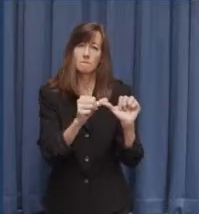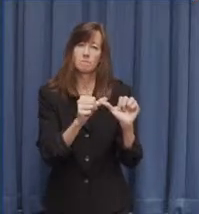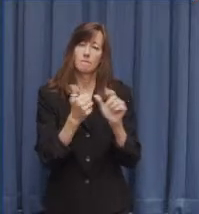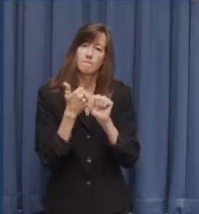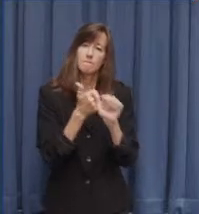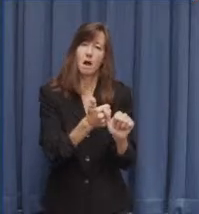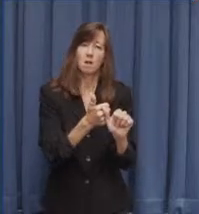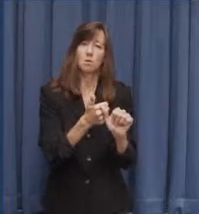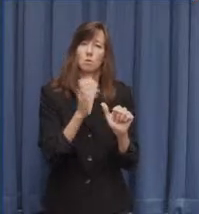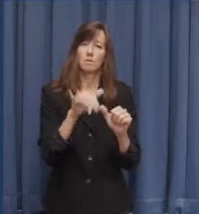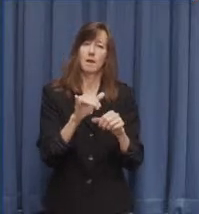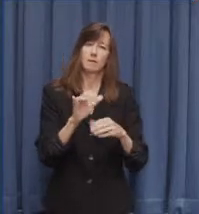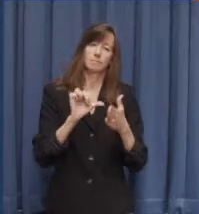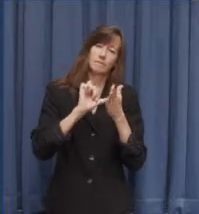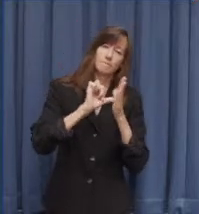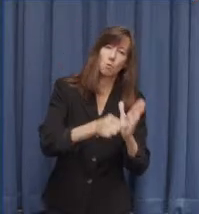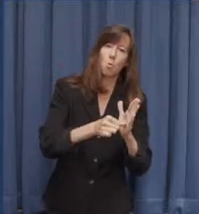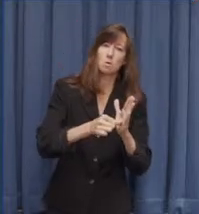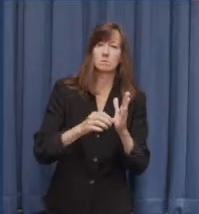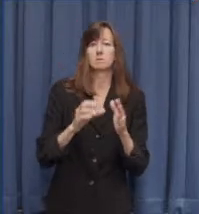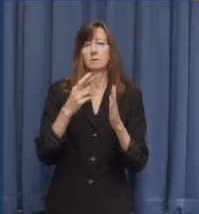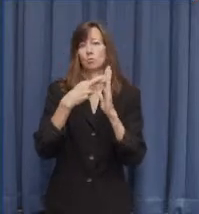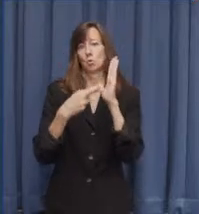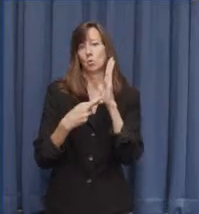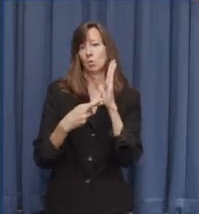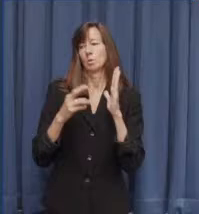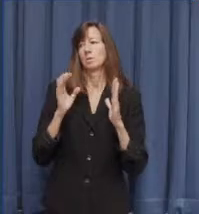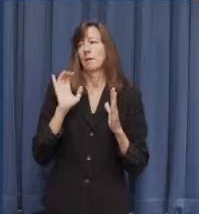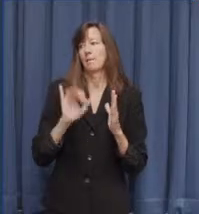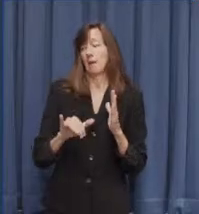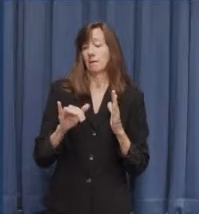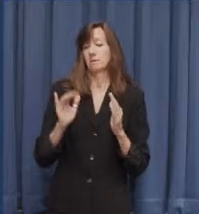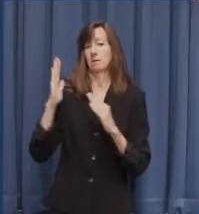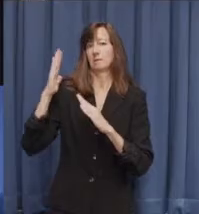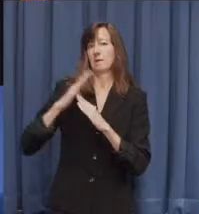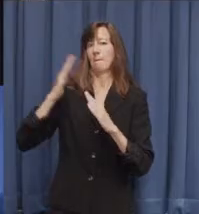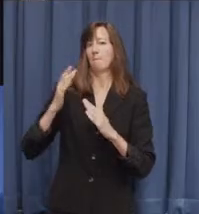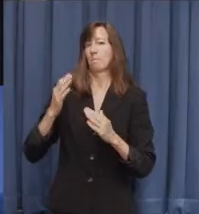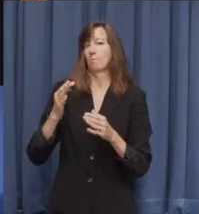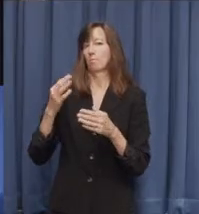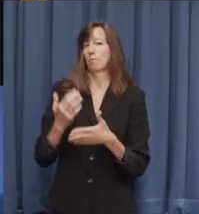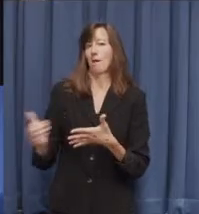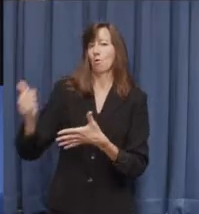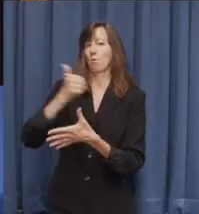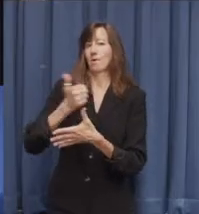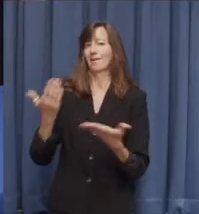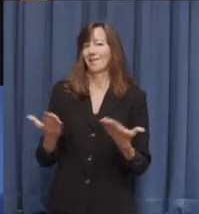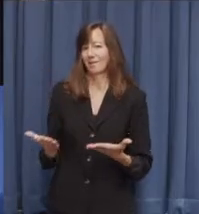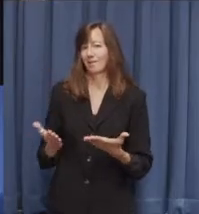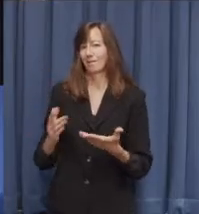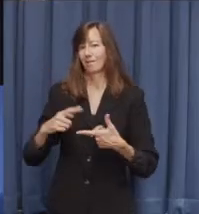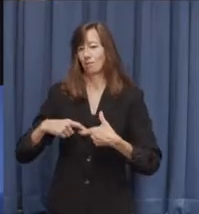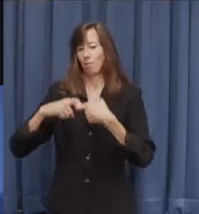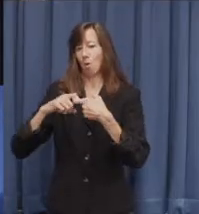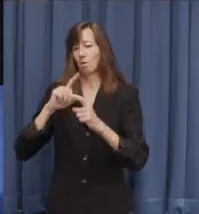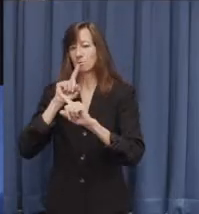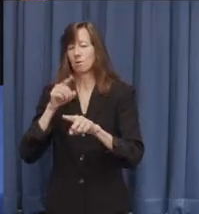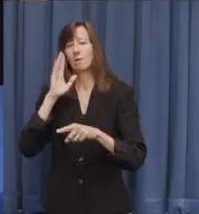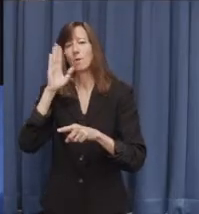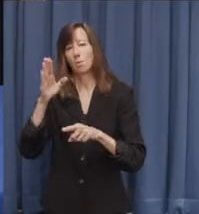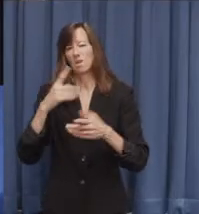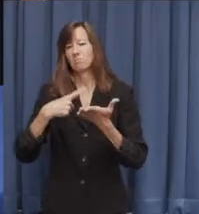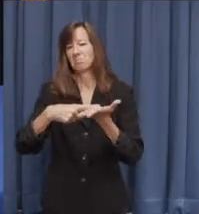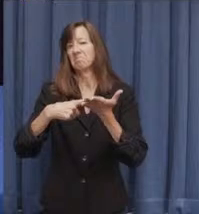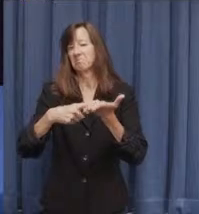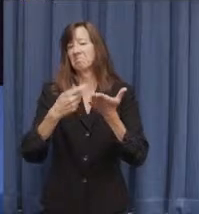for our team here, and we'll talk more about that in a second. One of the things that we're doing and that we